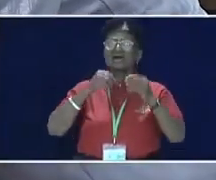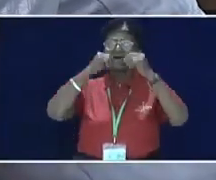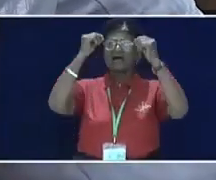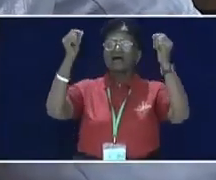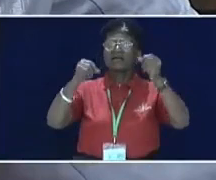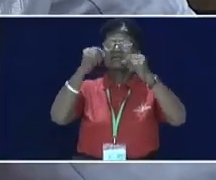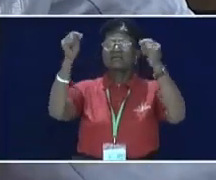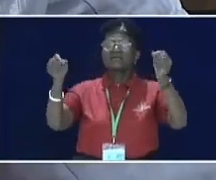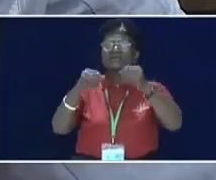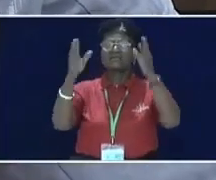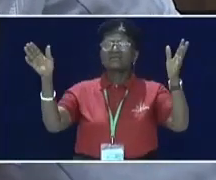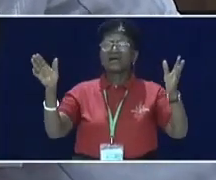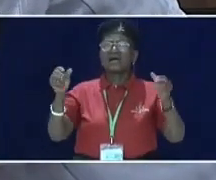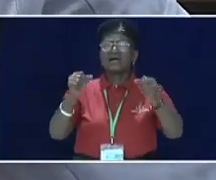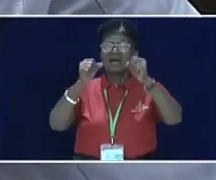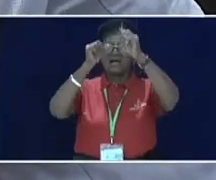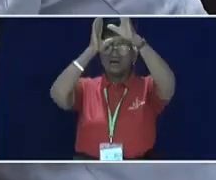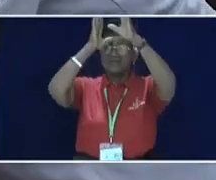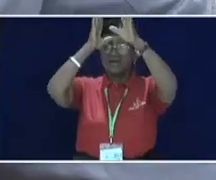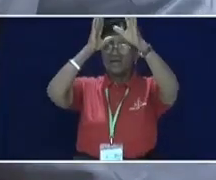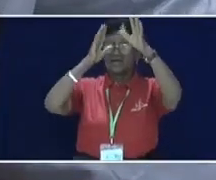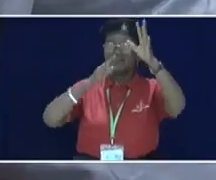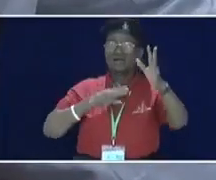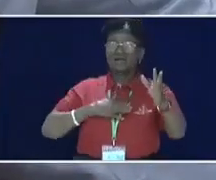Hallelujah, Father.